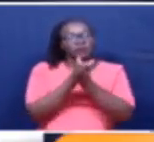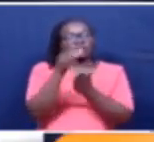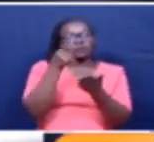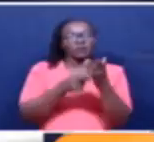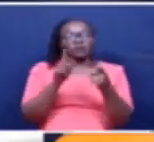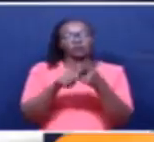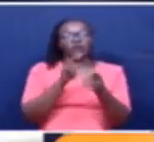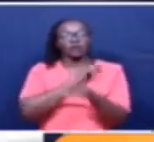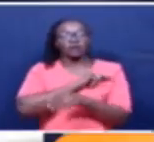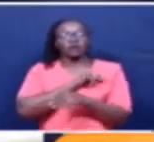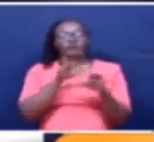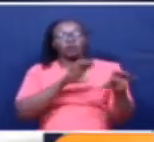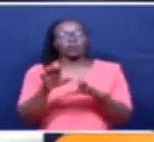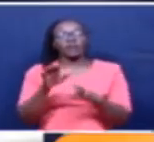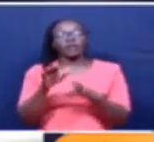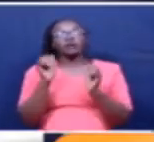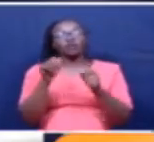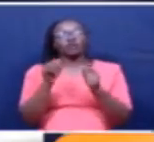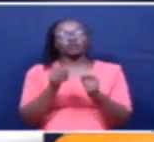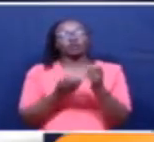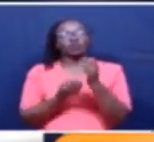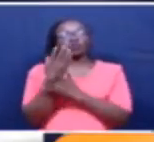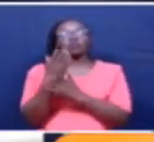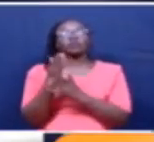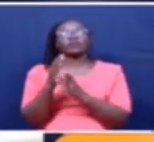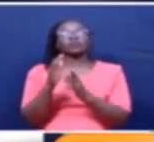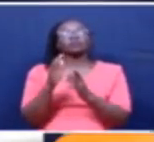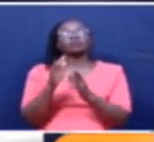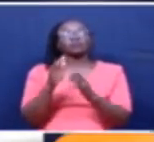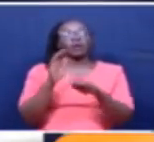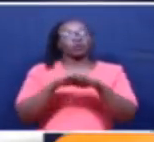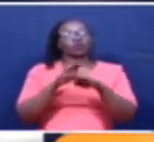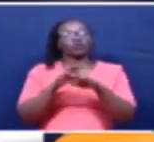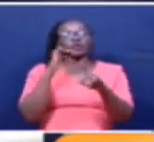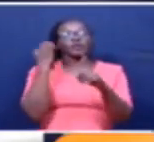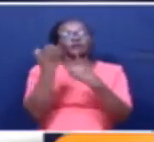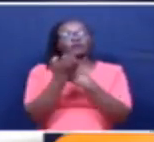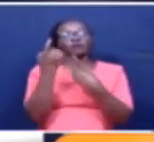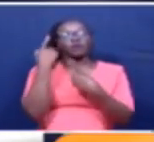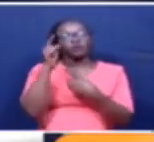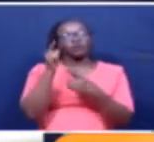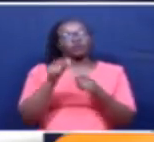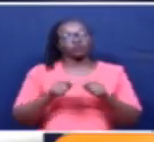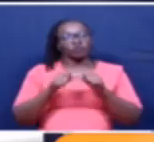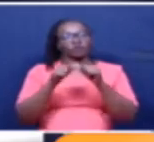dynamics will create a conducive environment for sustainable